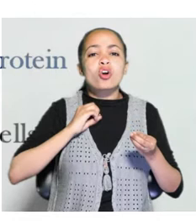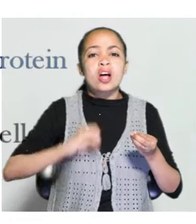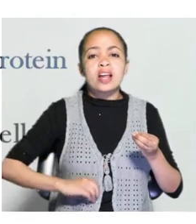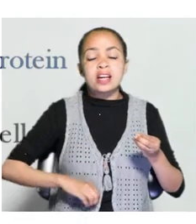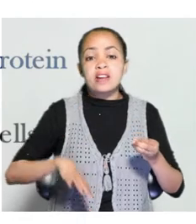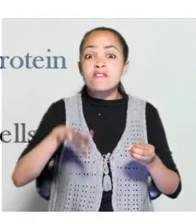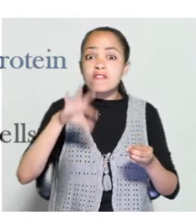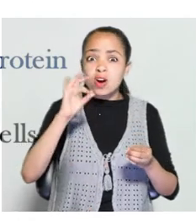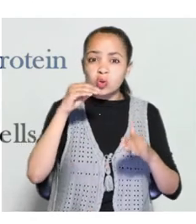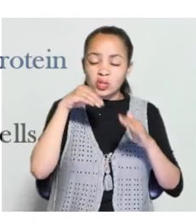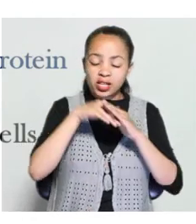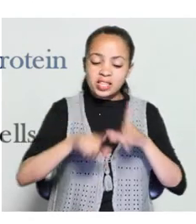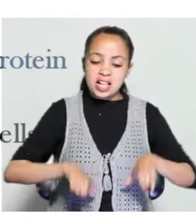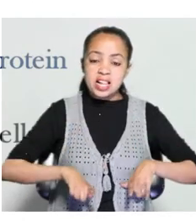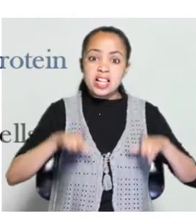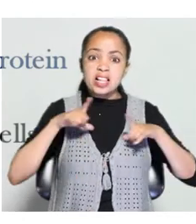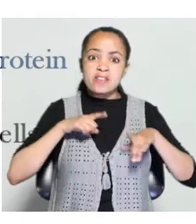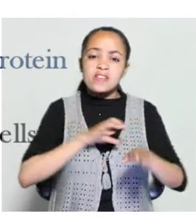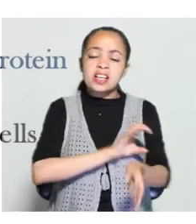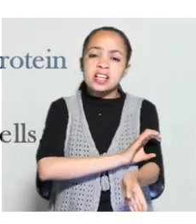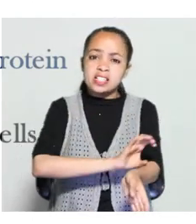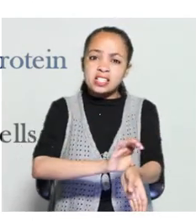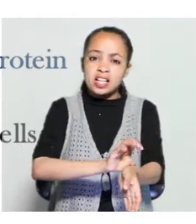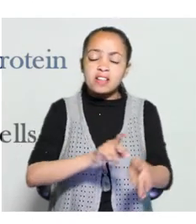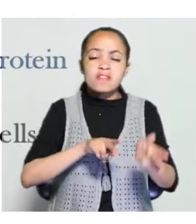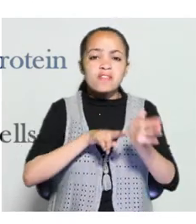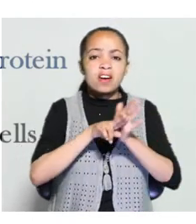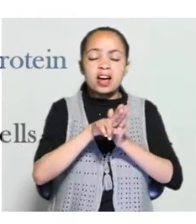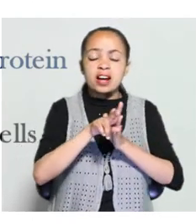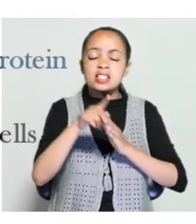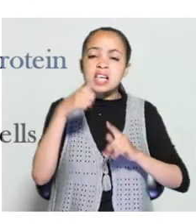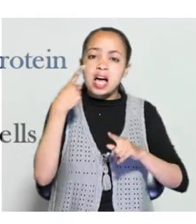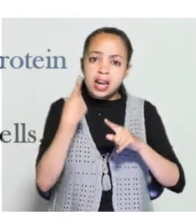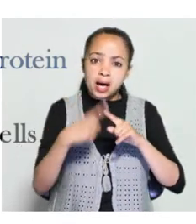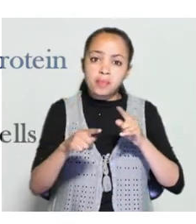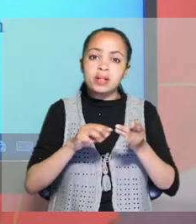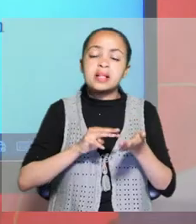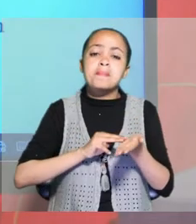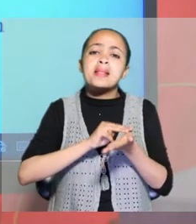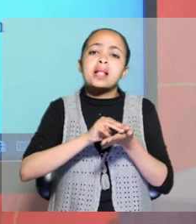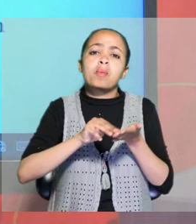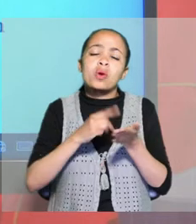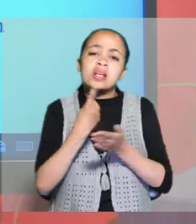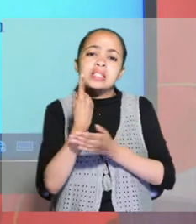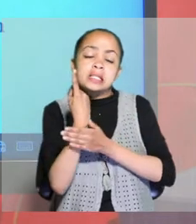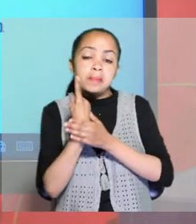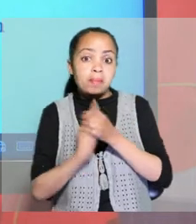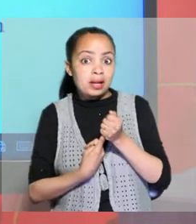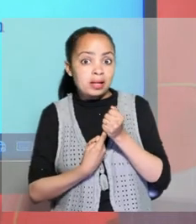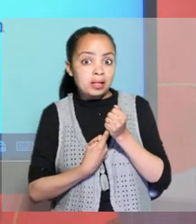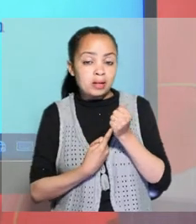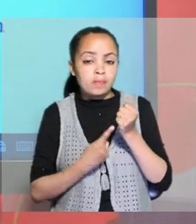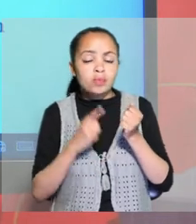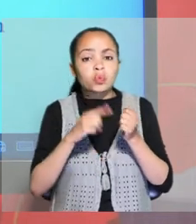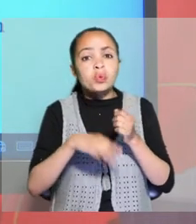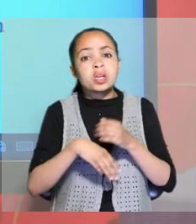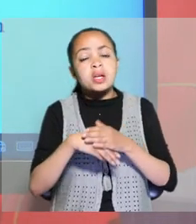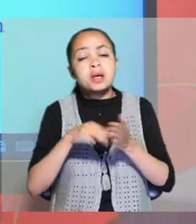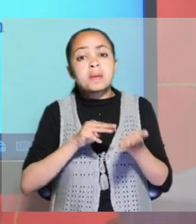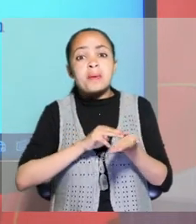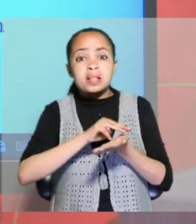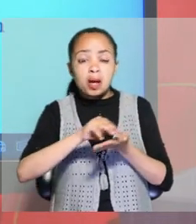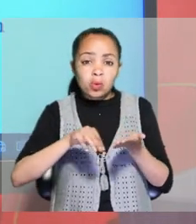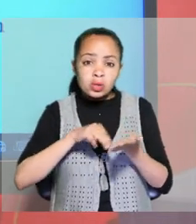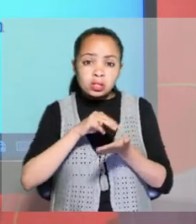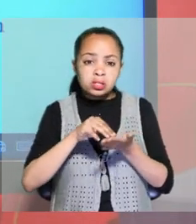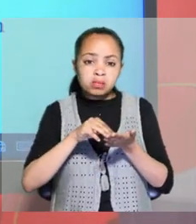living cell virus unable to metabolize independently. To be carried out